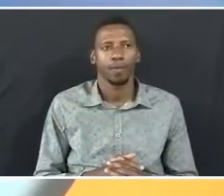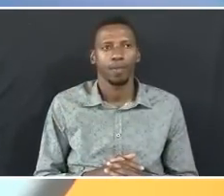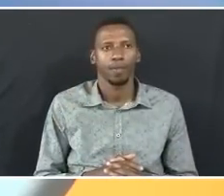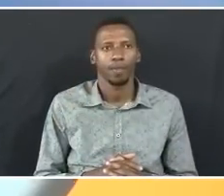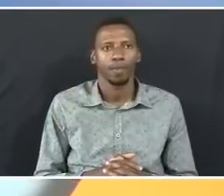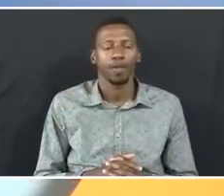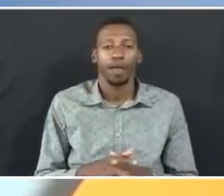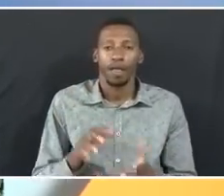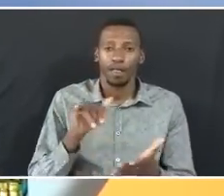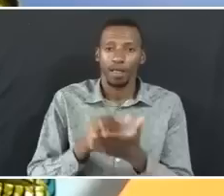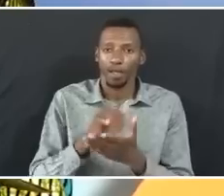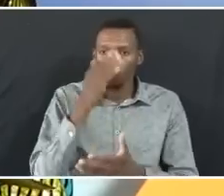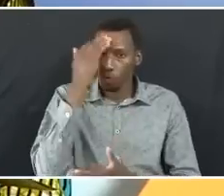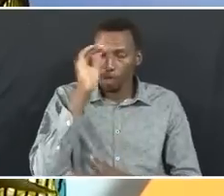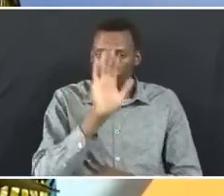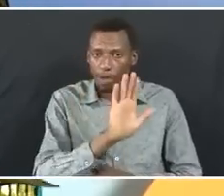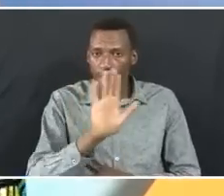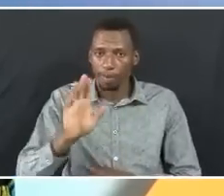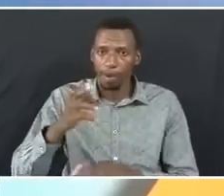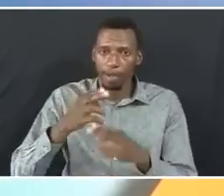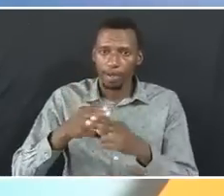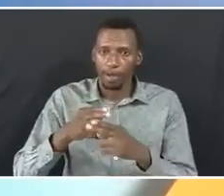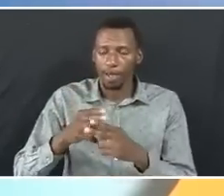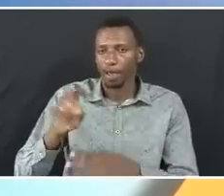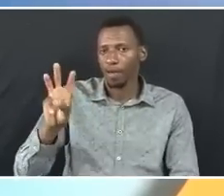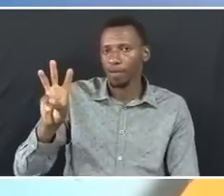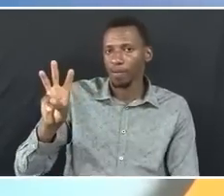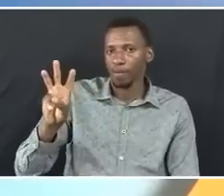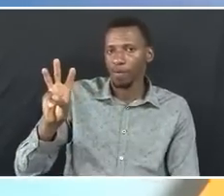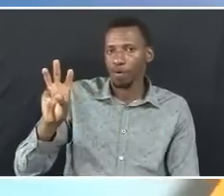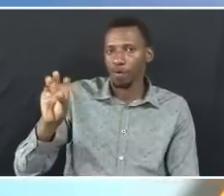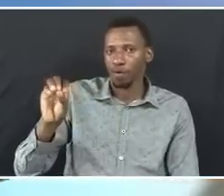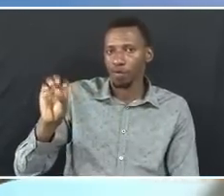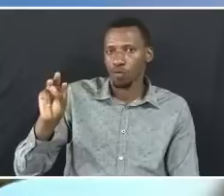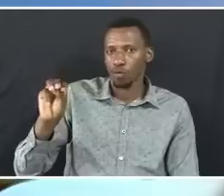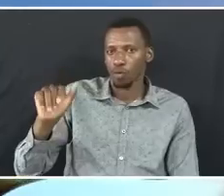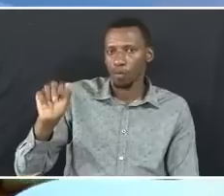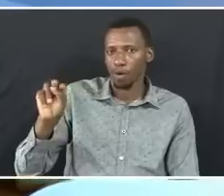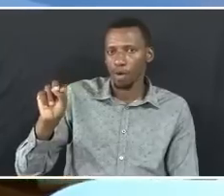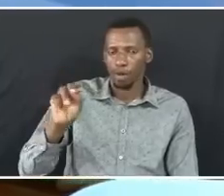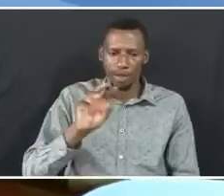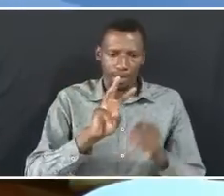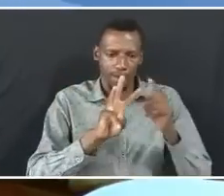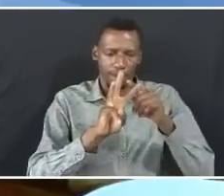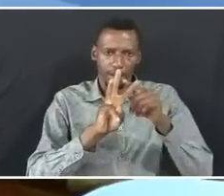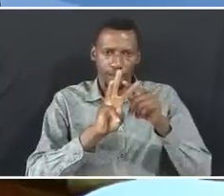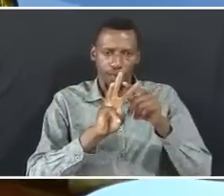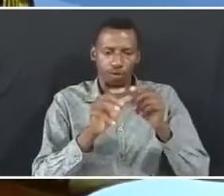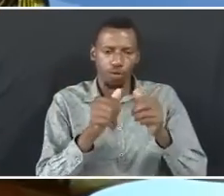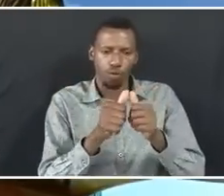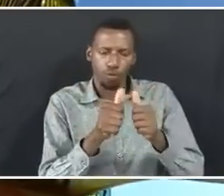That's why we are called women. W-O is for well-organized man.